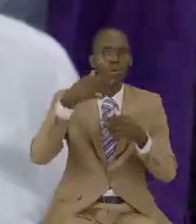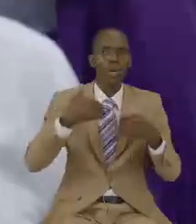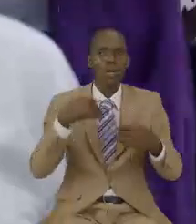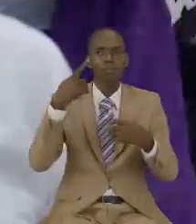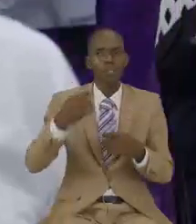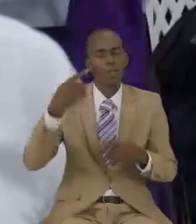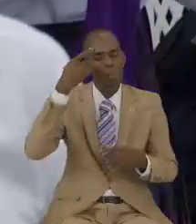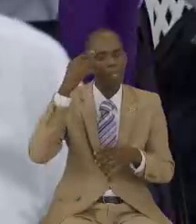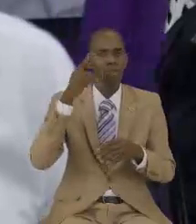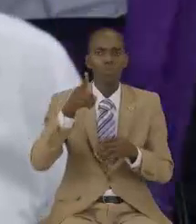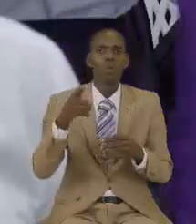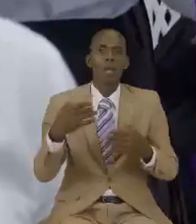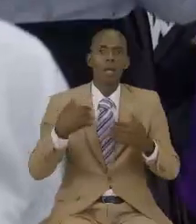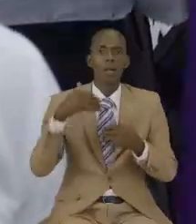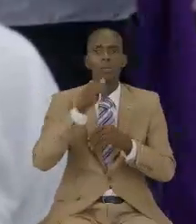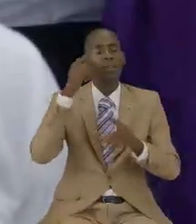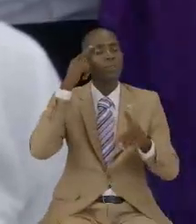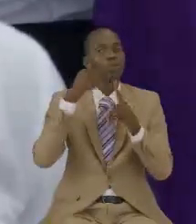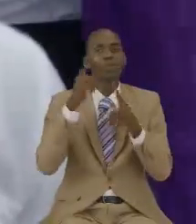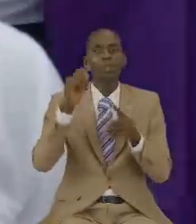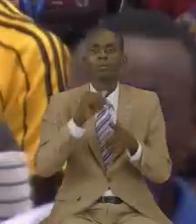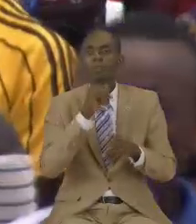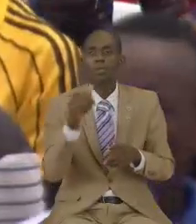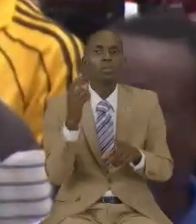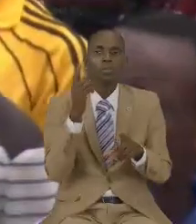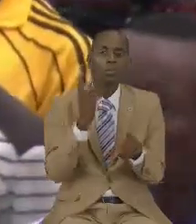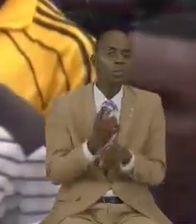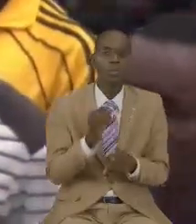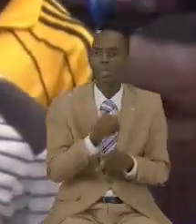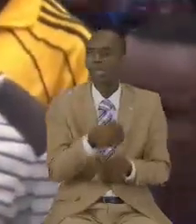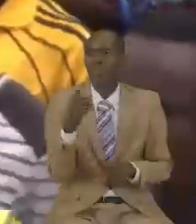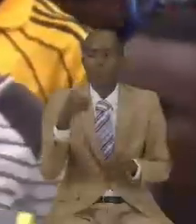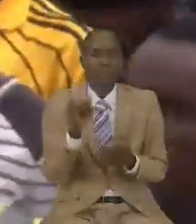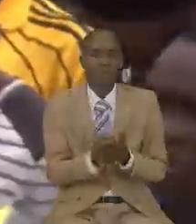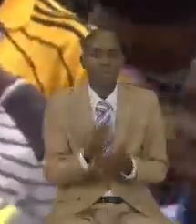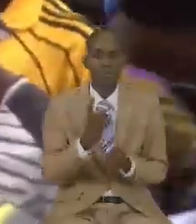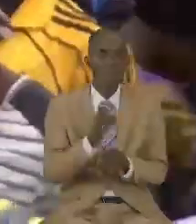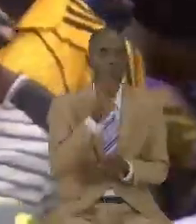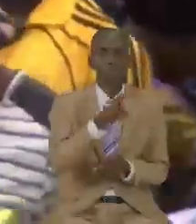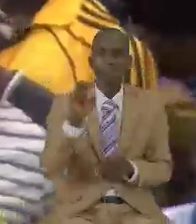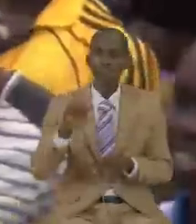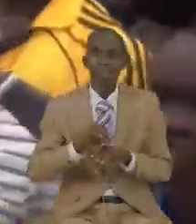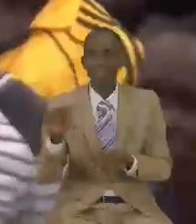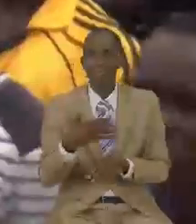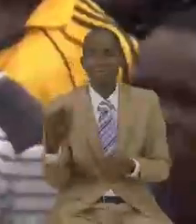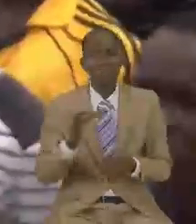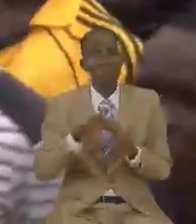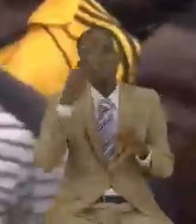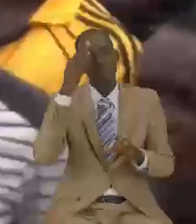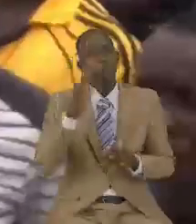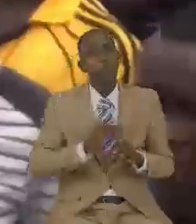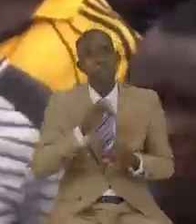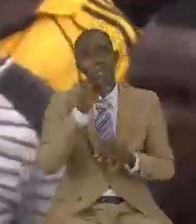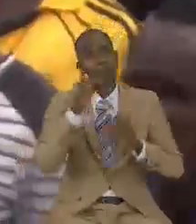mind, you have a goal. You're not a wishy-washy person, a person that says, I don't know whether I'm strong enough for that or